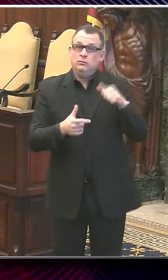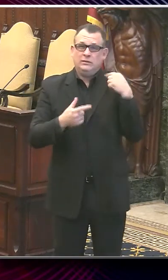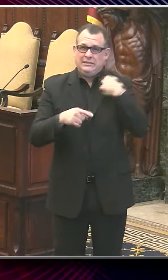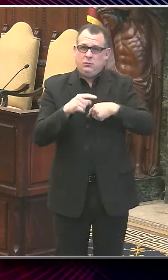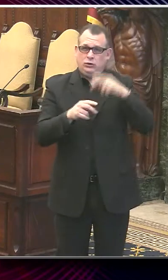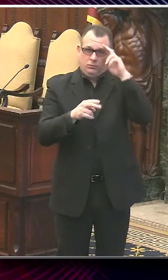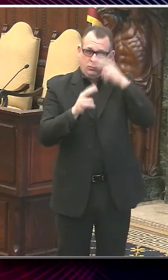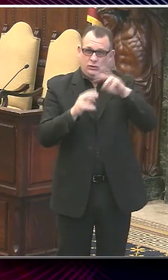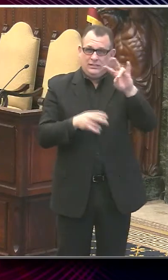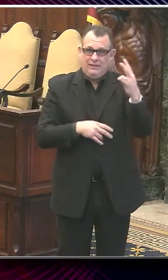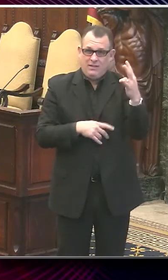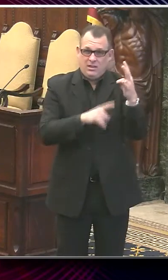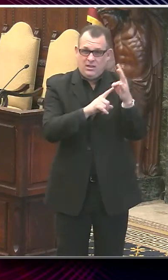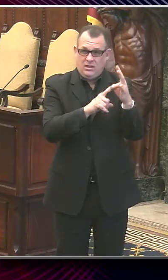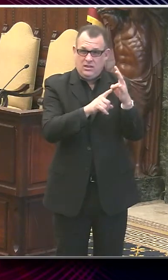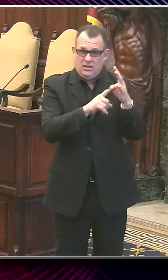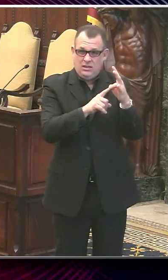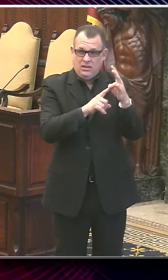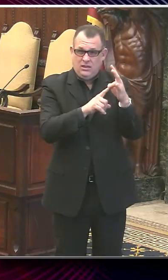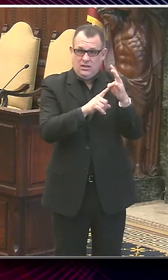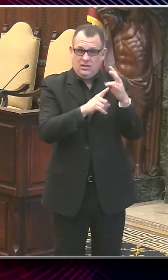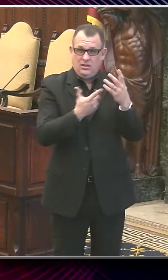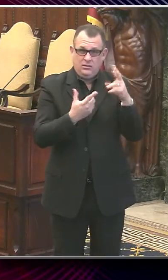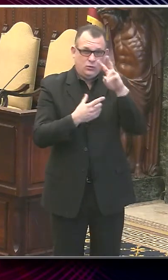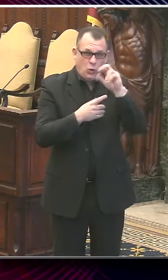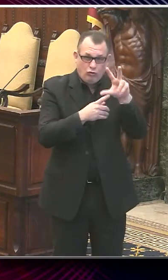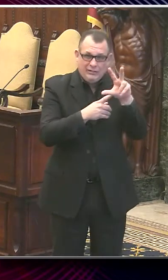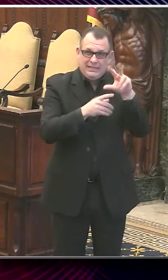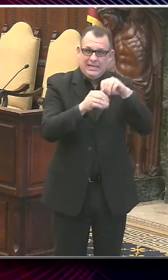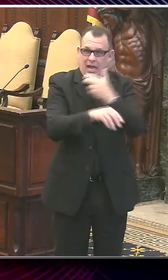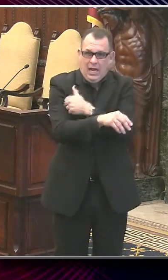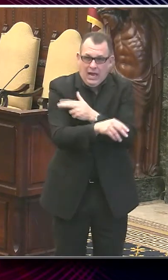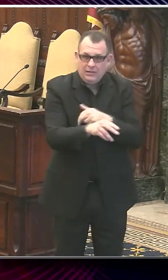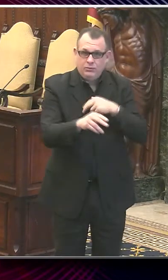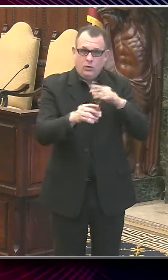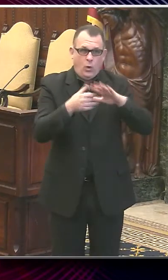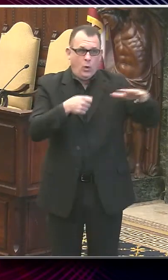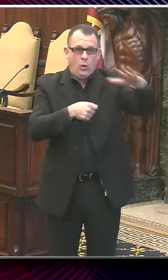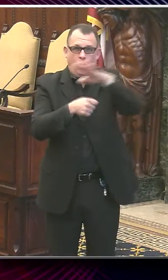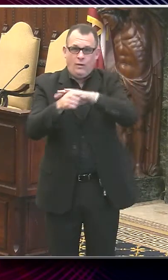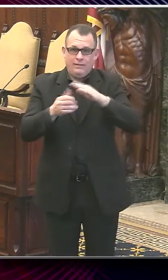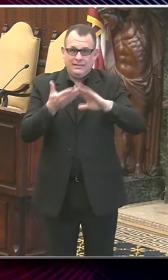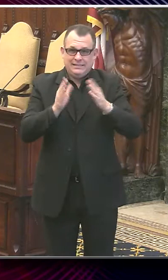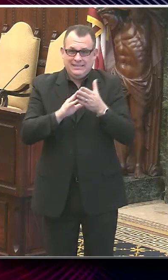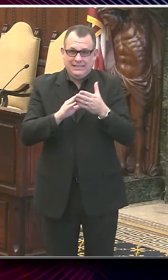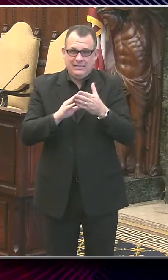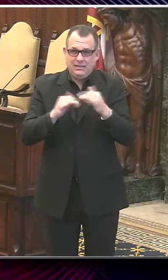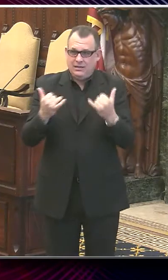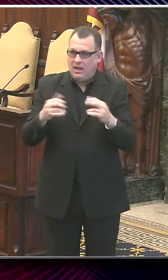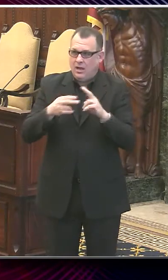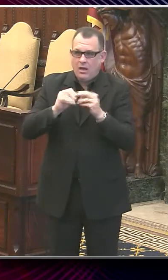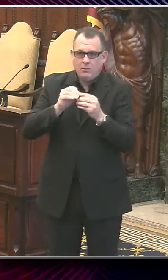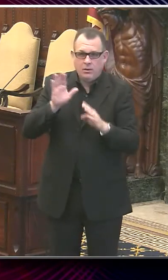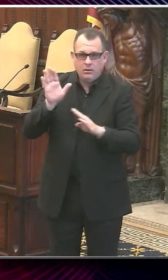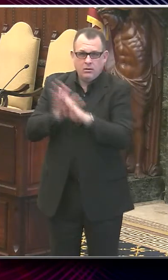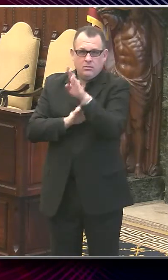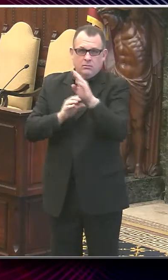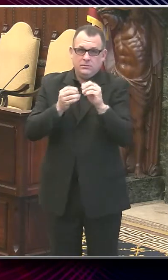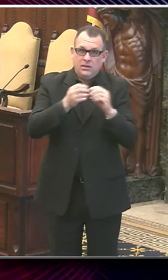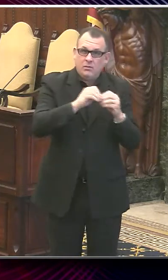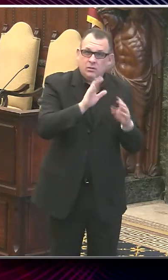this infection in our hospitals citywide. But with the increasing case rates, that number has been rising since. And yesterday